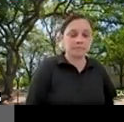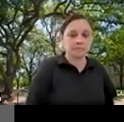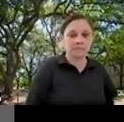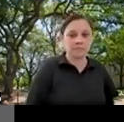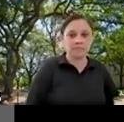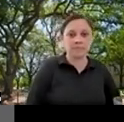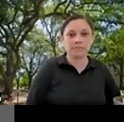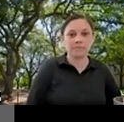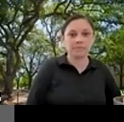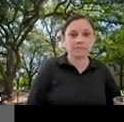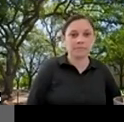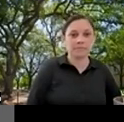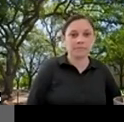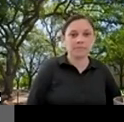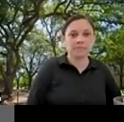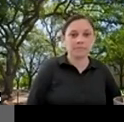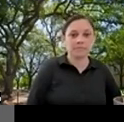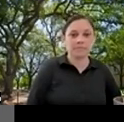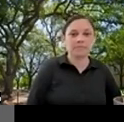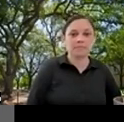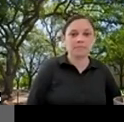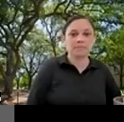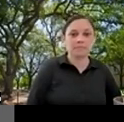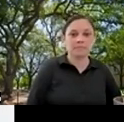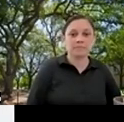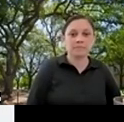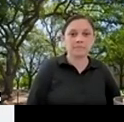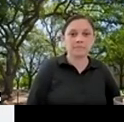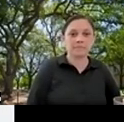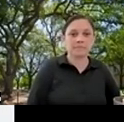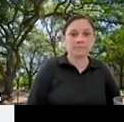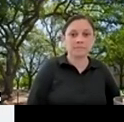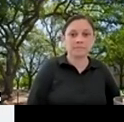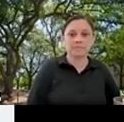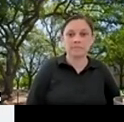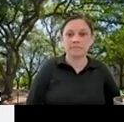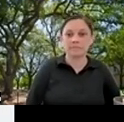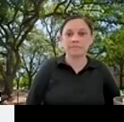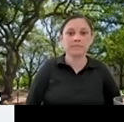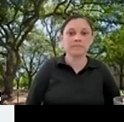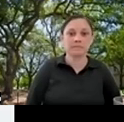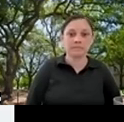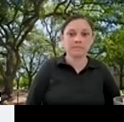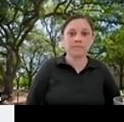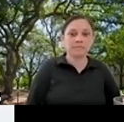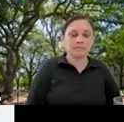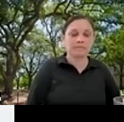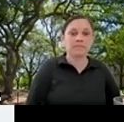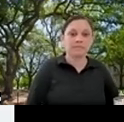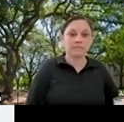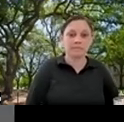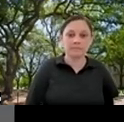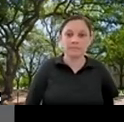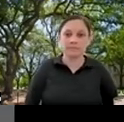given whatever guardrails are there. I just think that is essentially what we're doing now, is